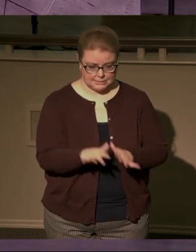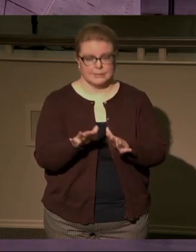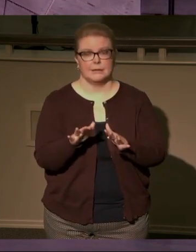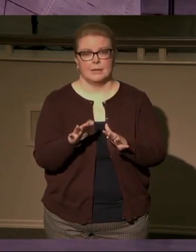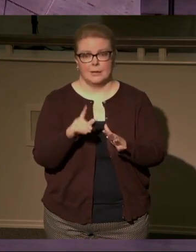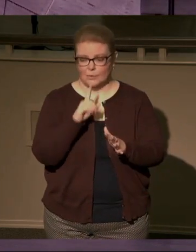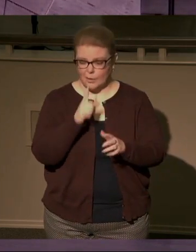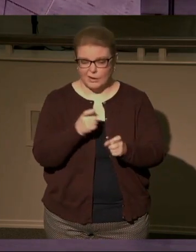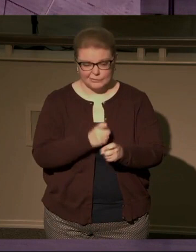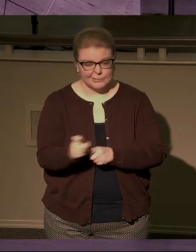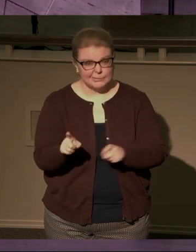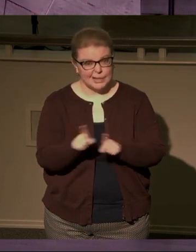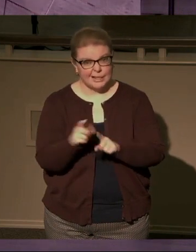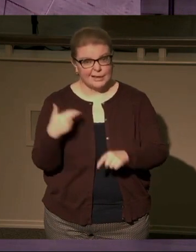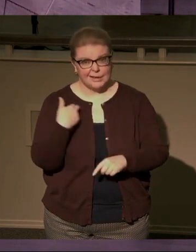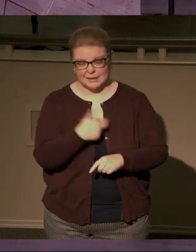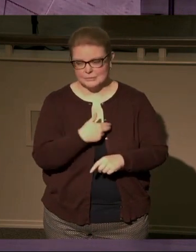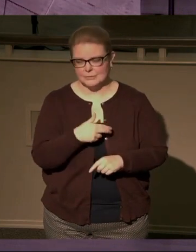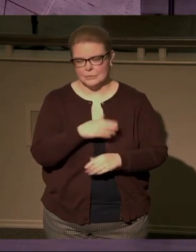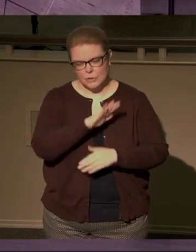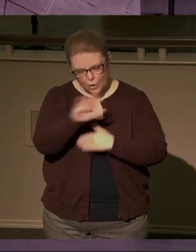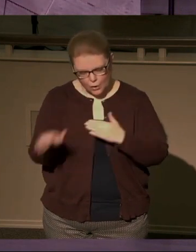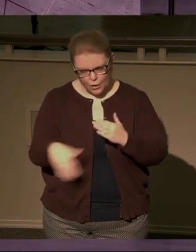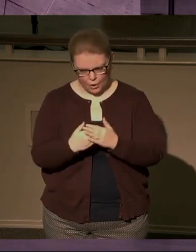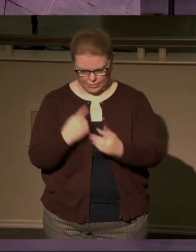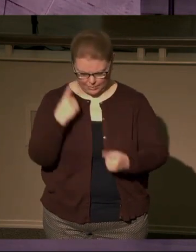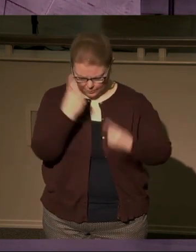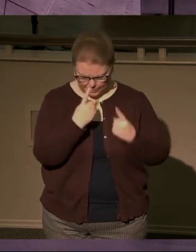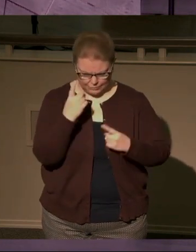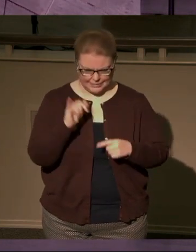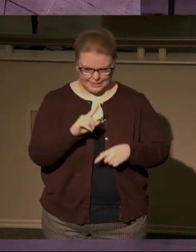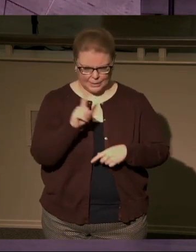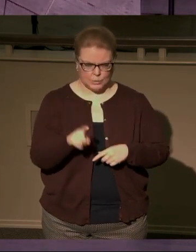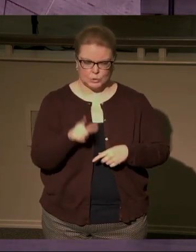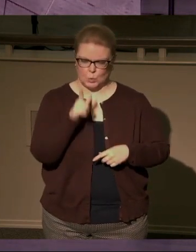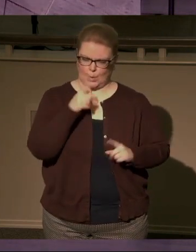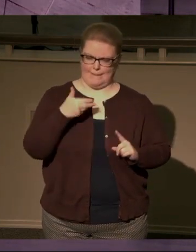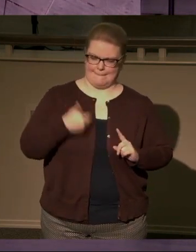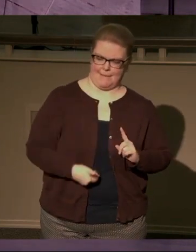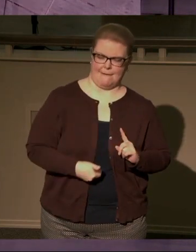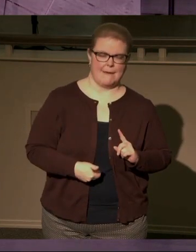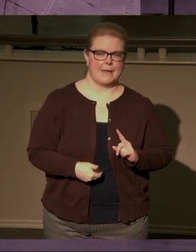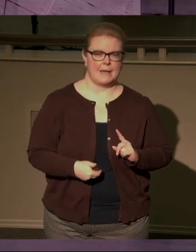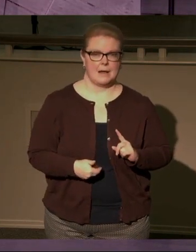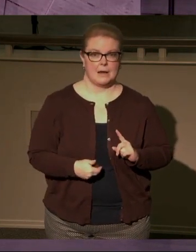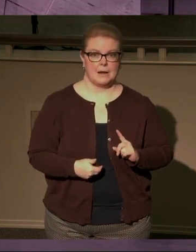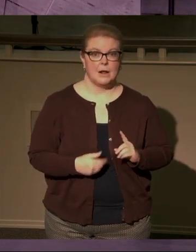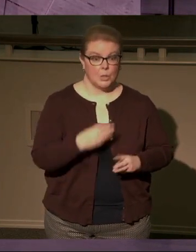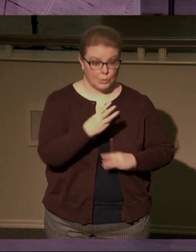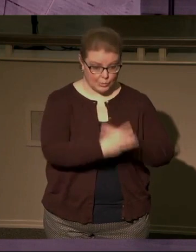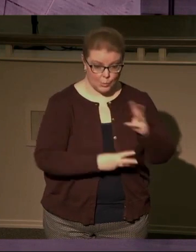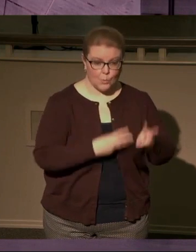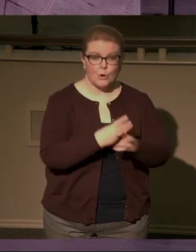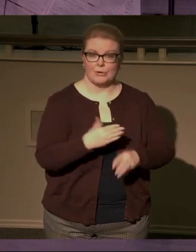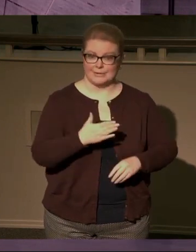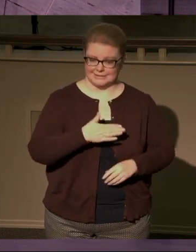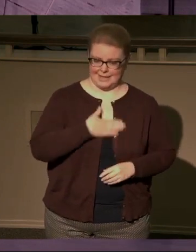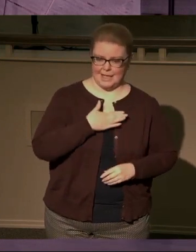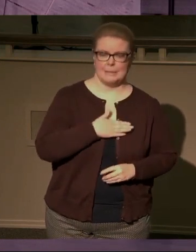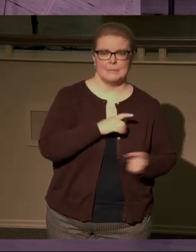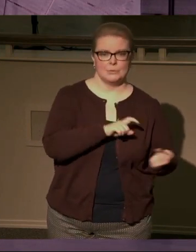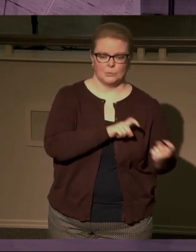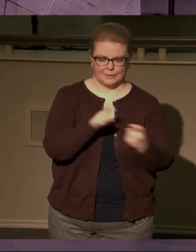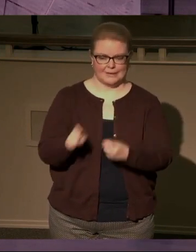like us, and they're all asking the who am I question, and the world is more than glad to provide